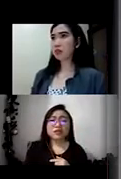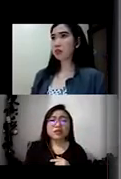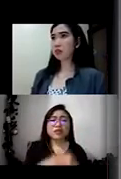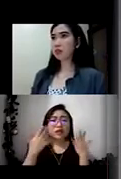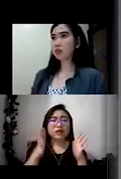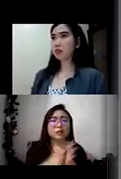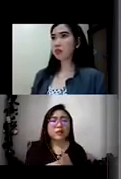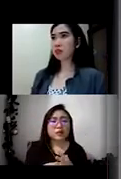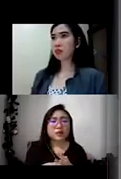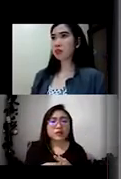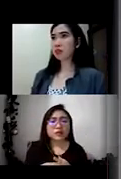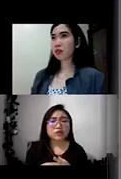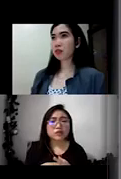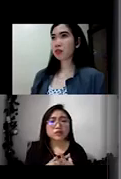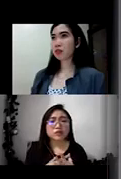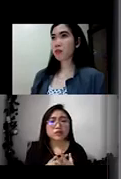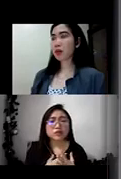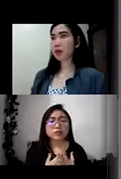then